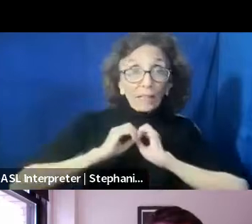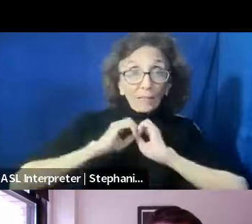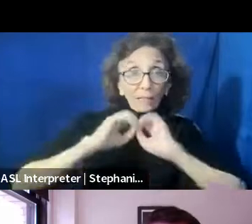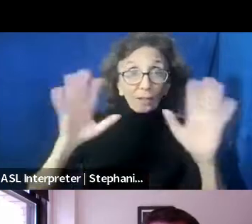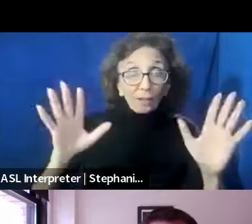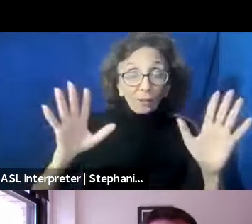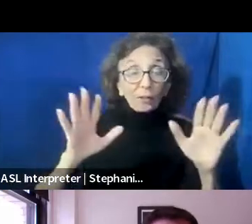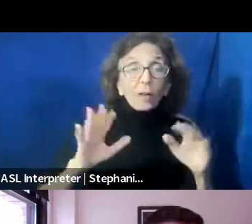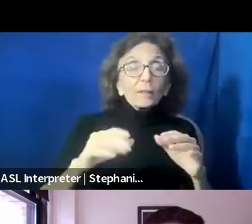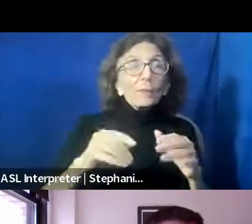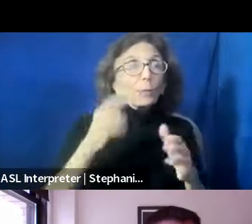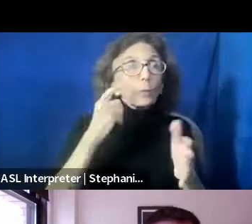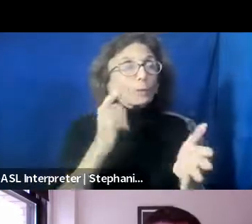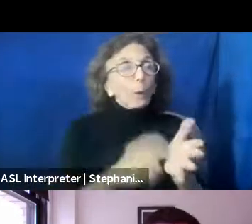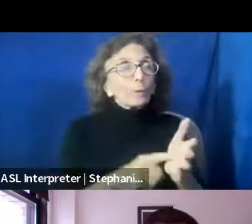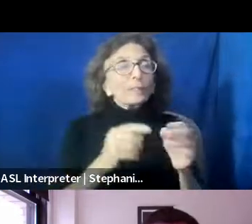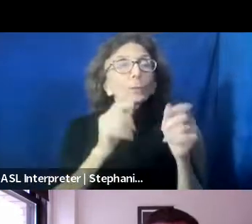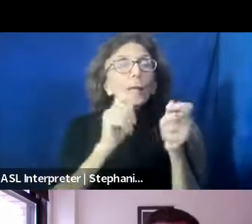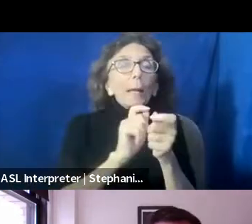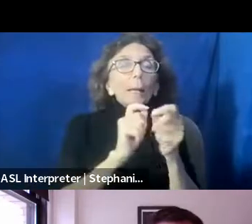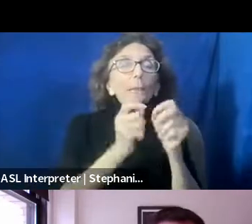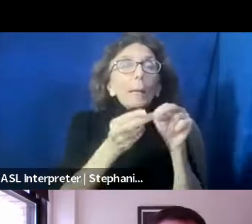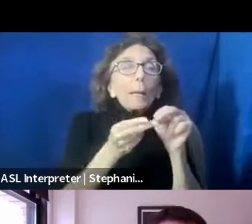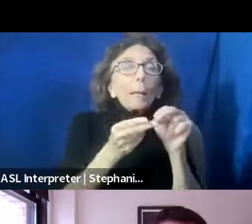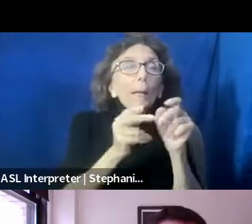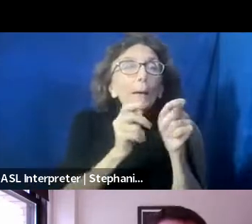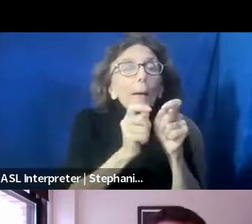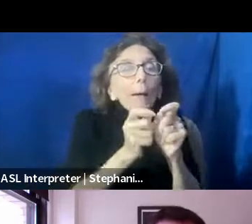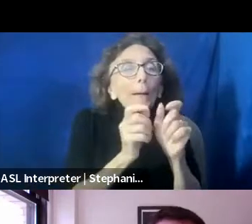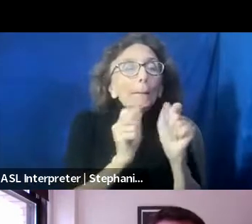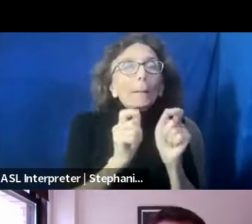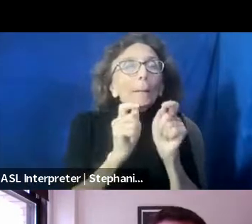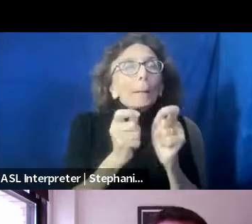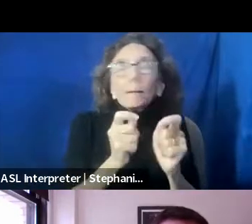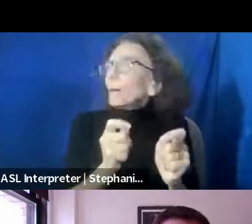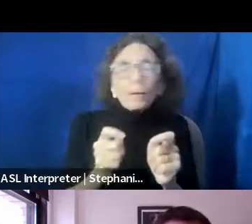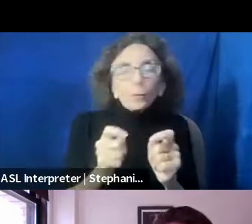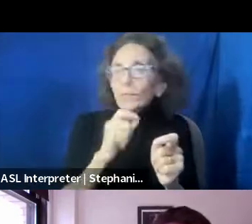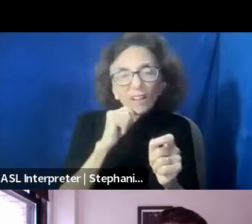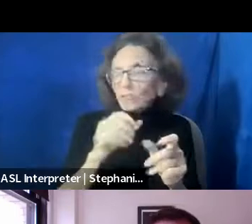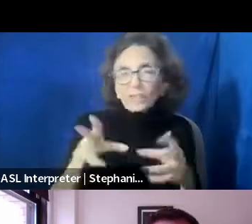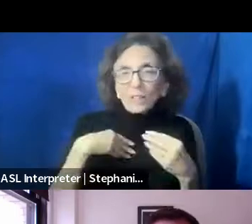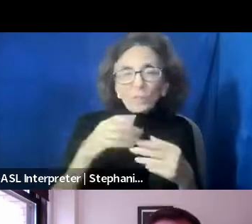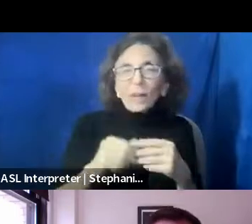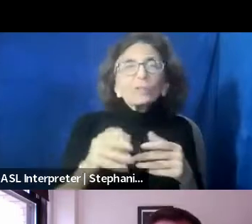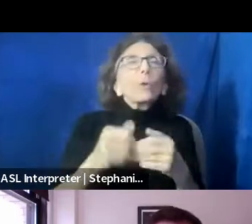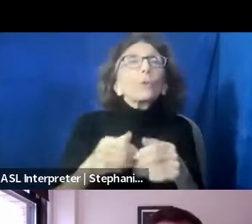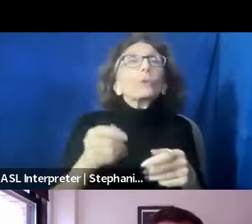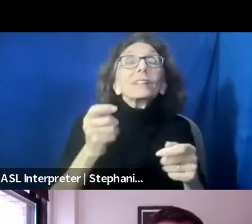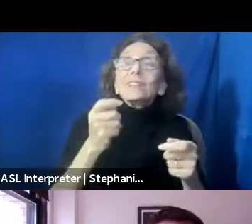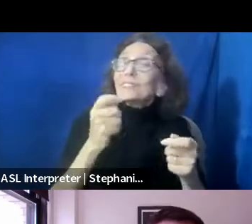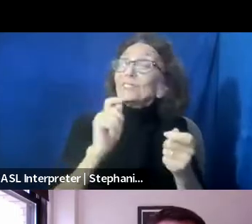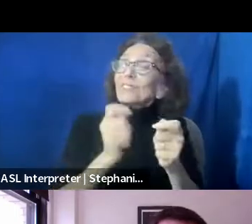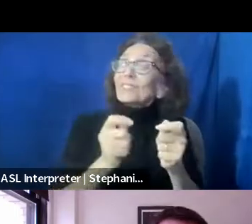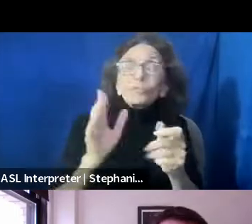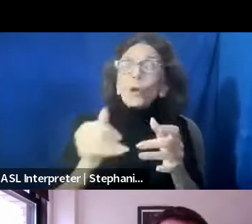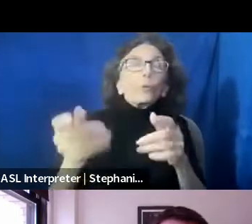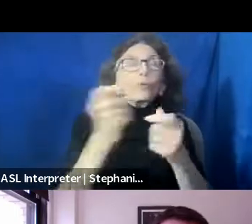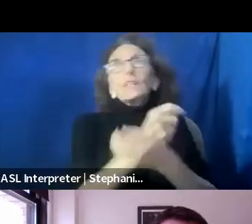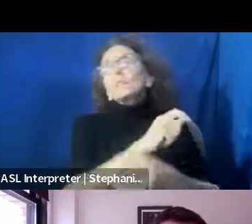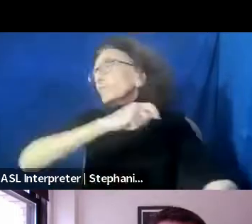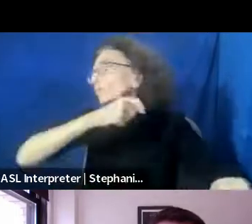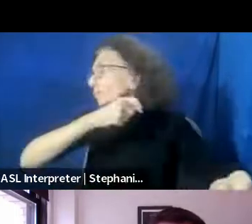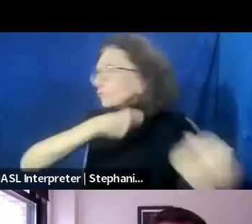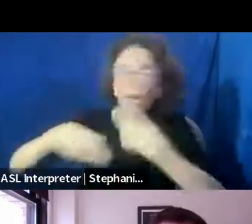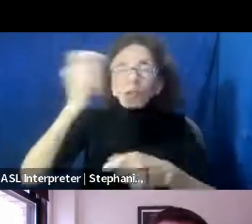incremental changes were no longer appropriate. And so we did make a pretty big jump, anywhere